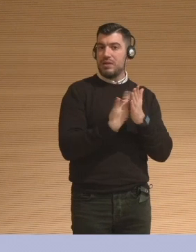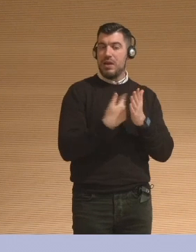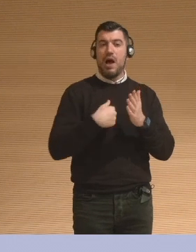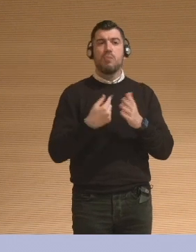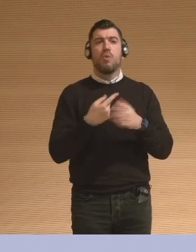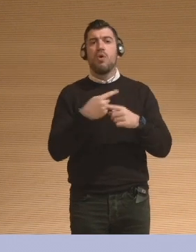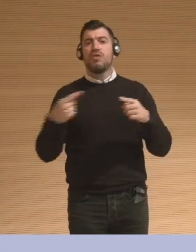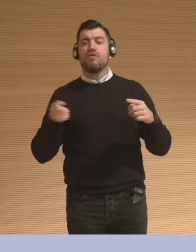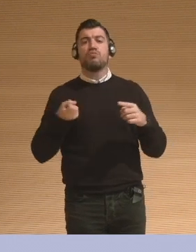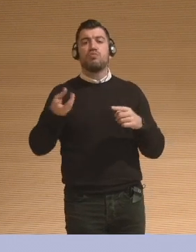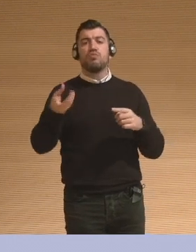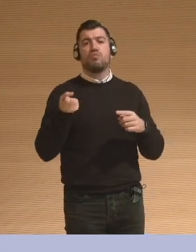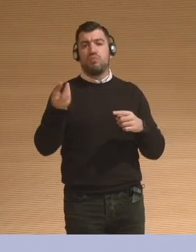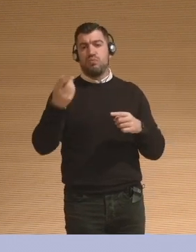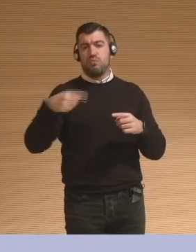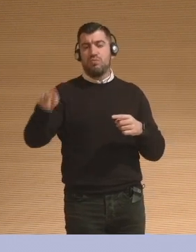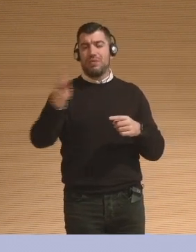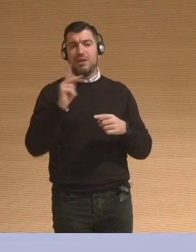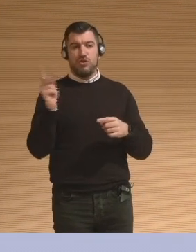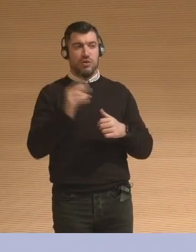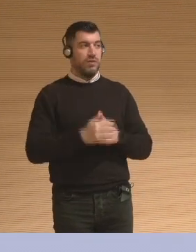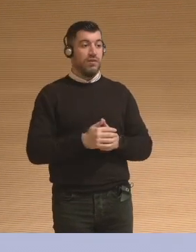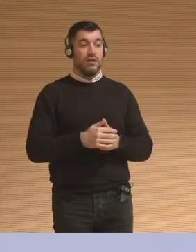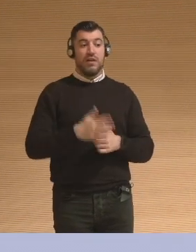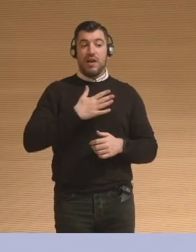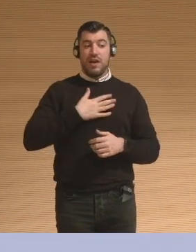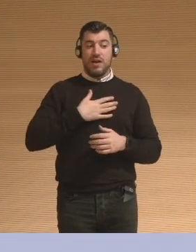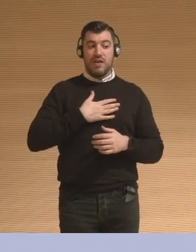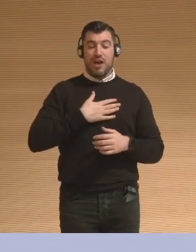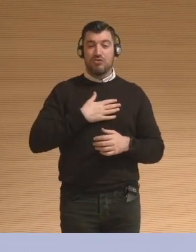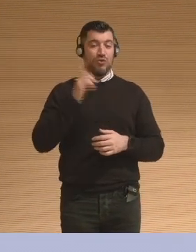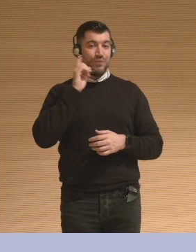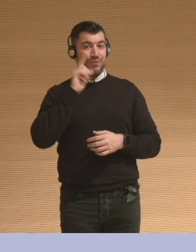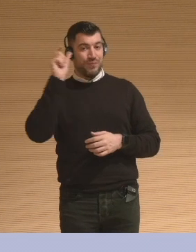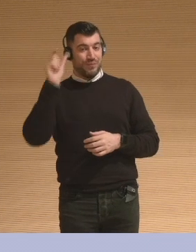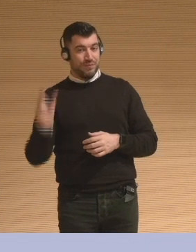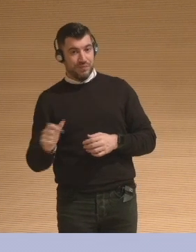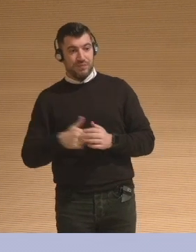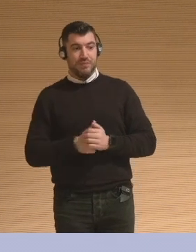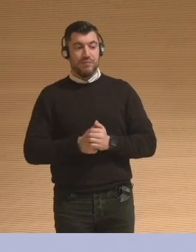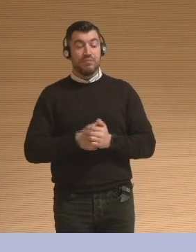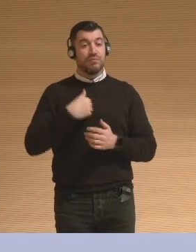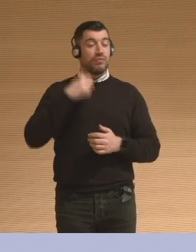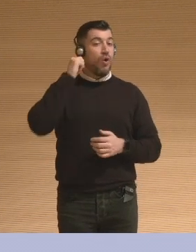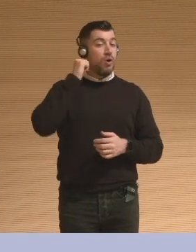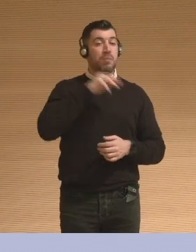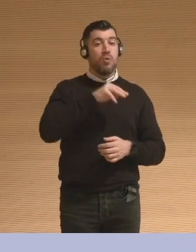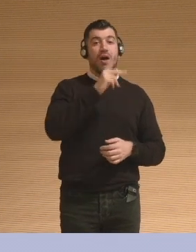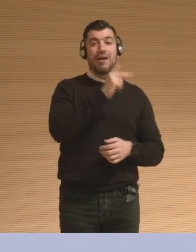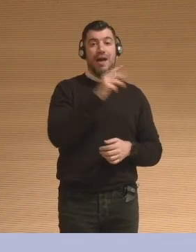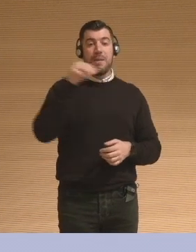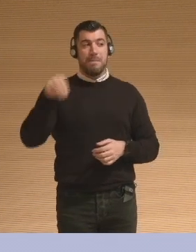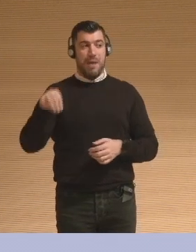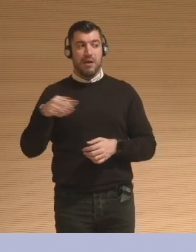Hi. Thank you, Maria. Hi, everyone. My name is Karen Mack. I'm a senior research fellow at